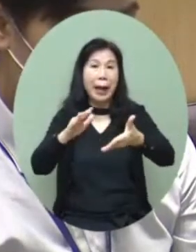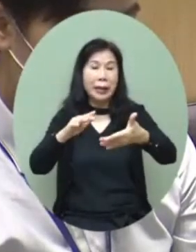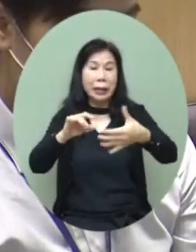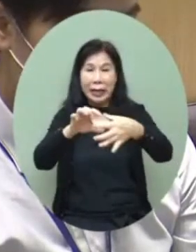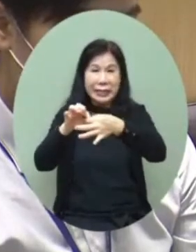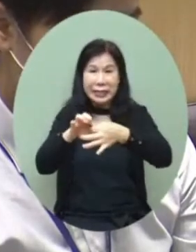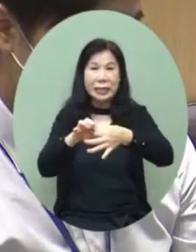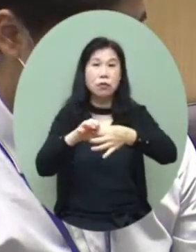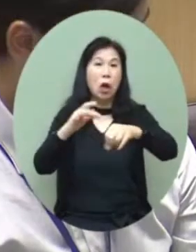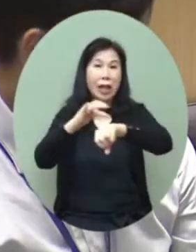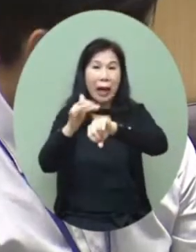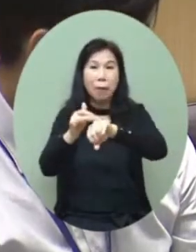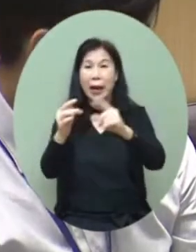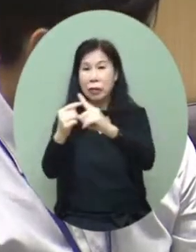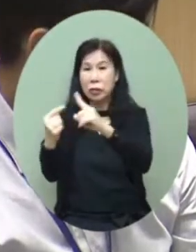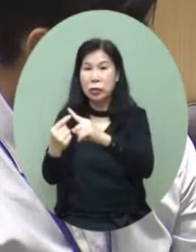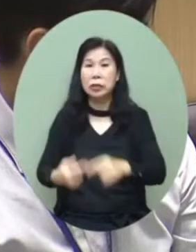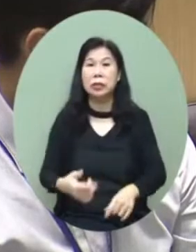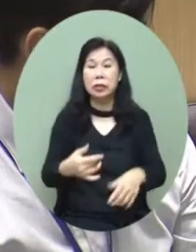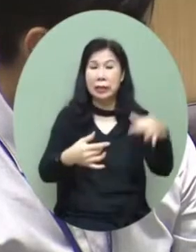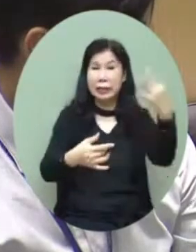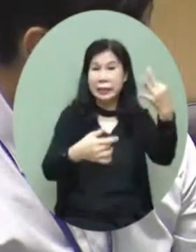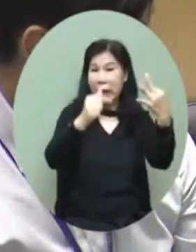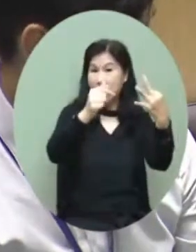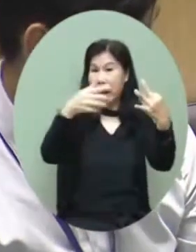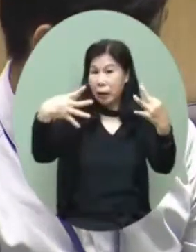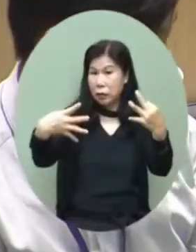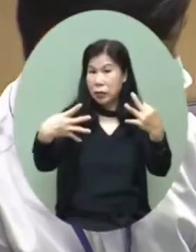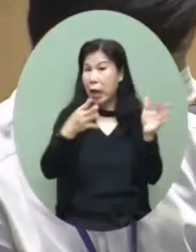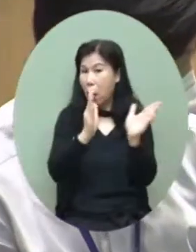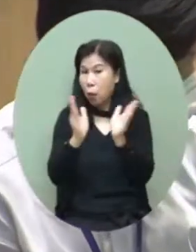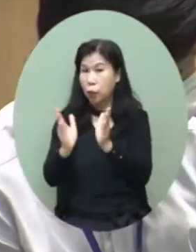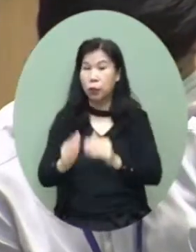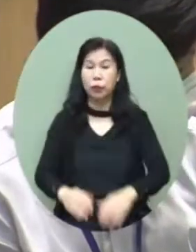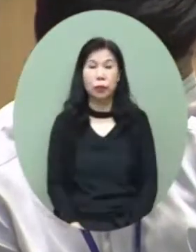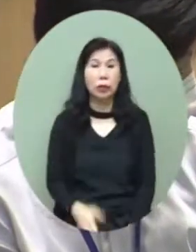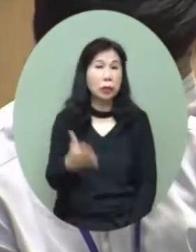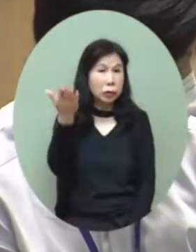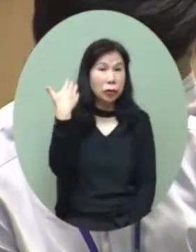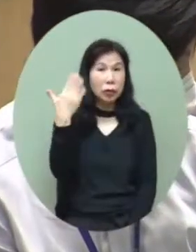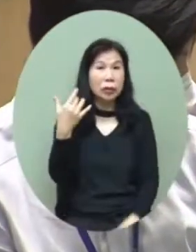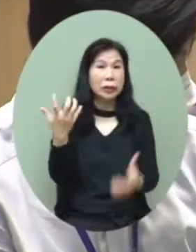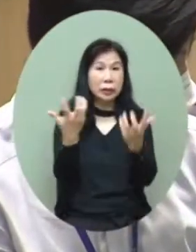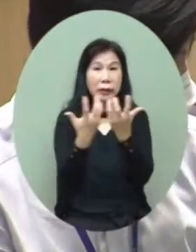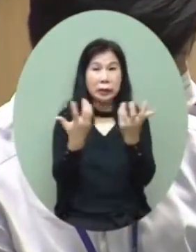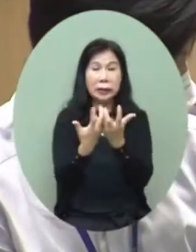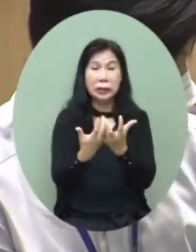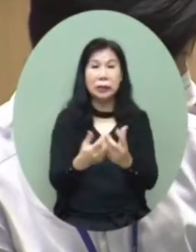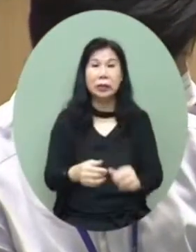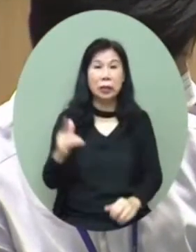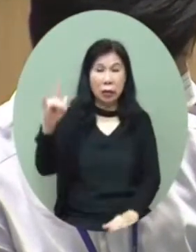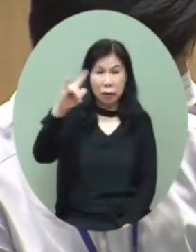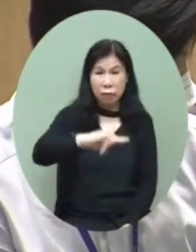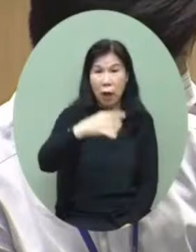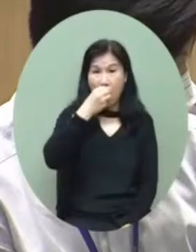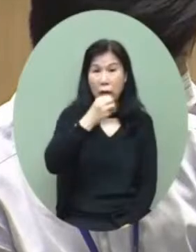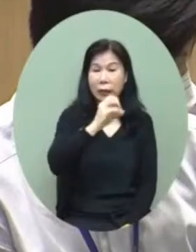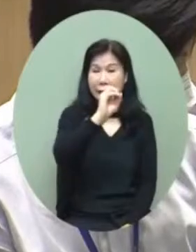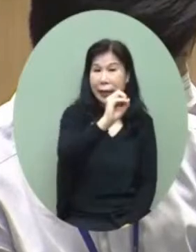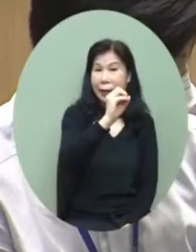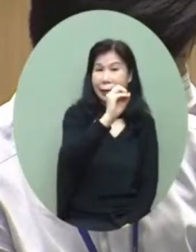code to close contacts? And second, about the 3+4 arrangement. So